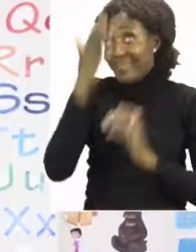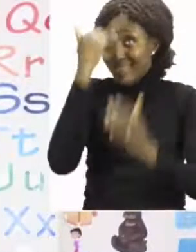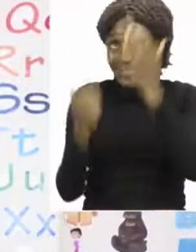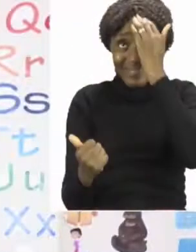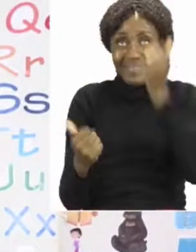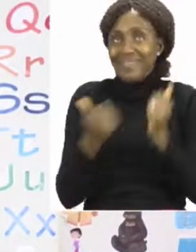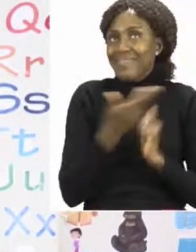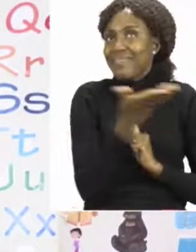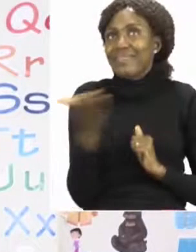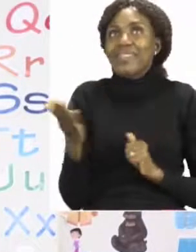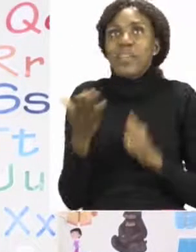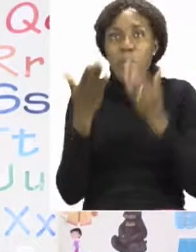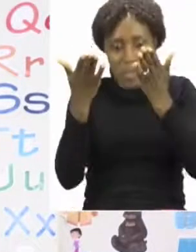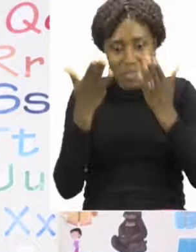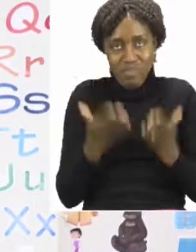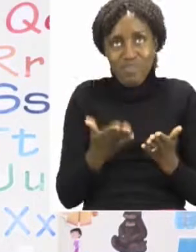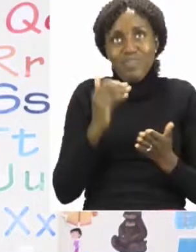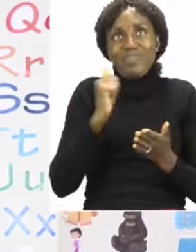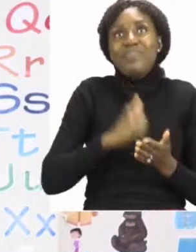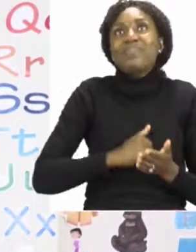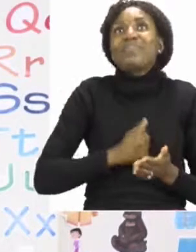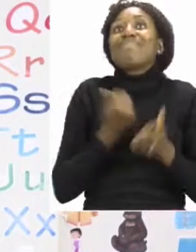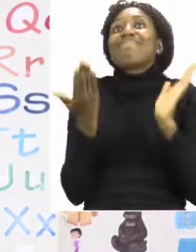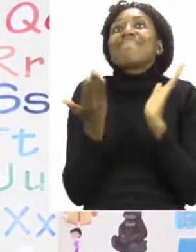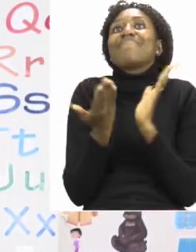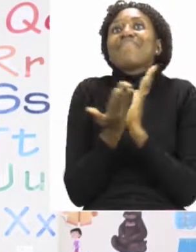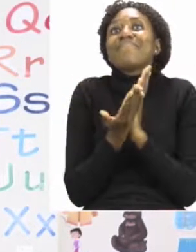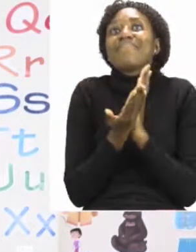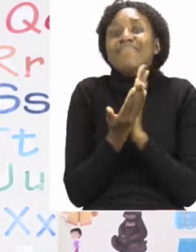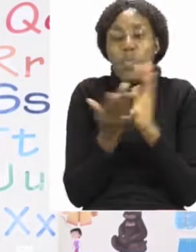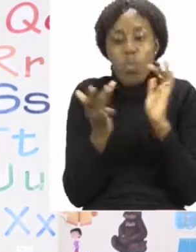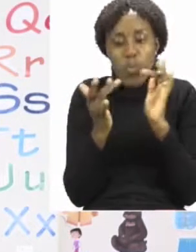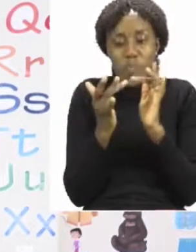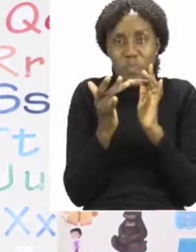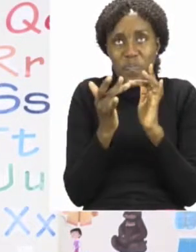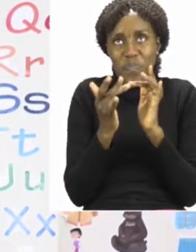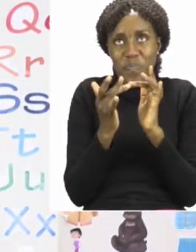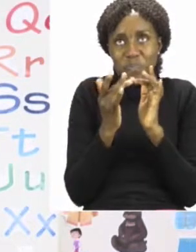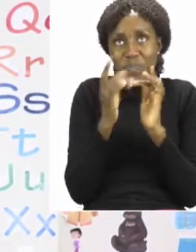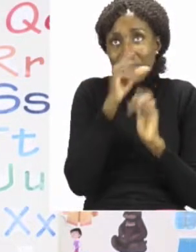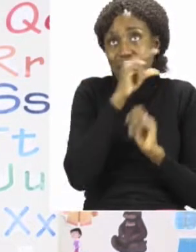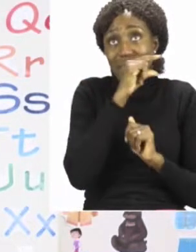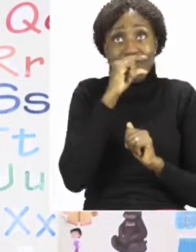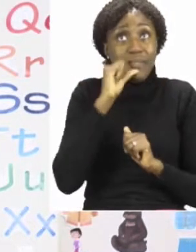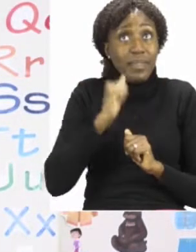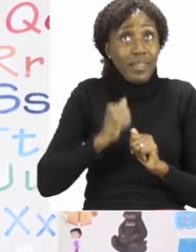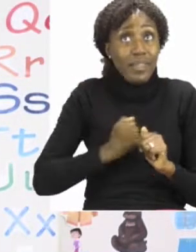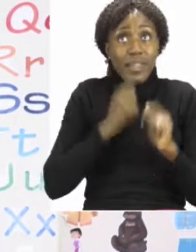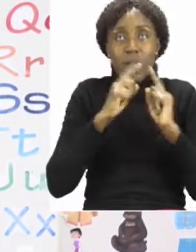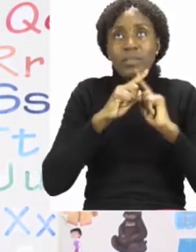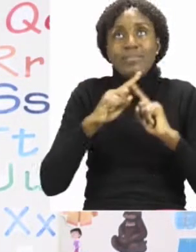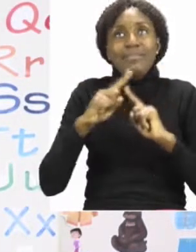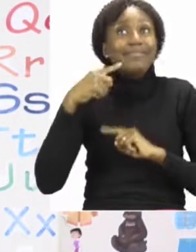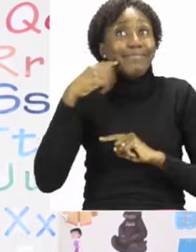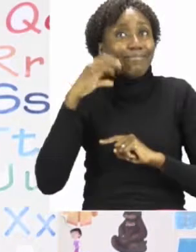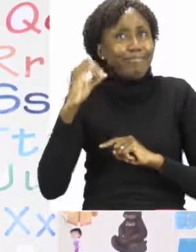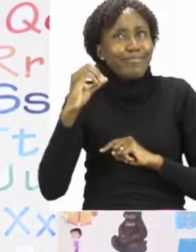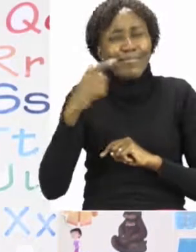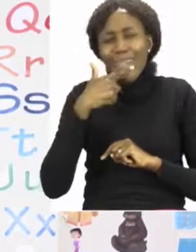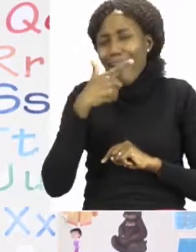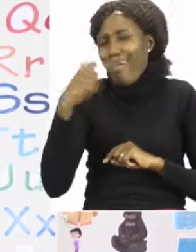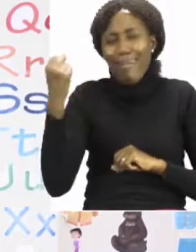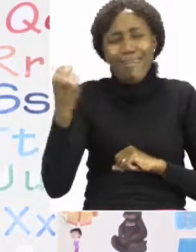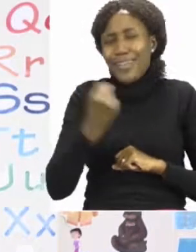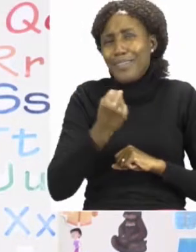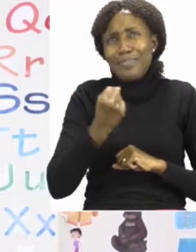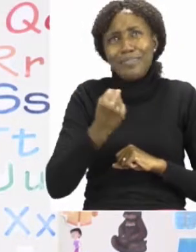Hello everyone and welcome to My Zone Online School. My name is Teacher Mutsa and